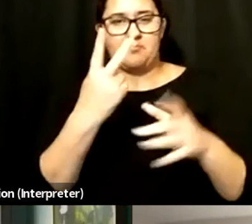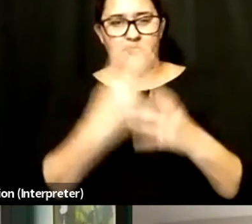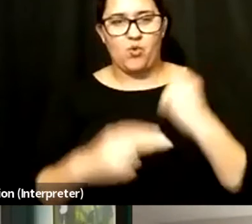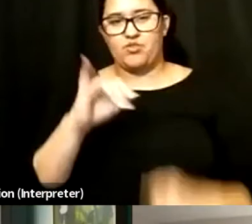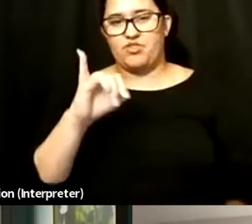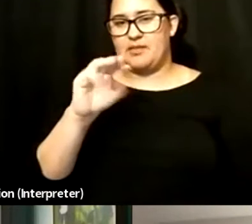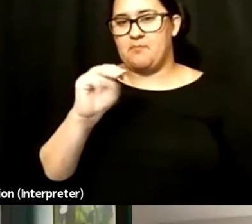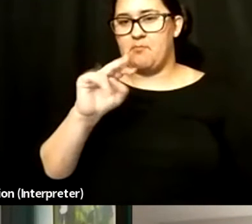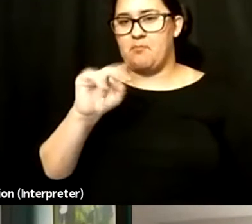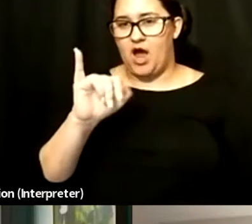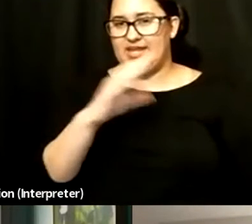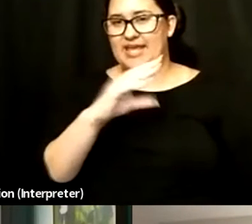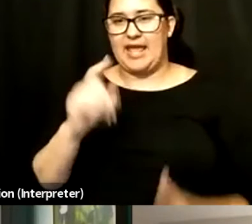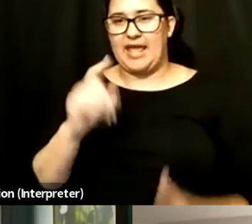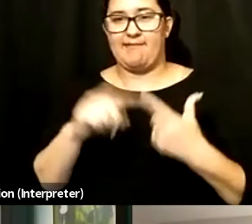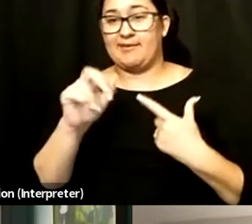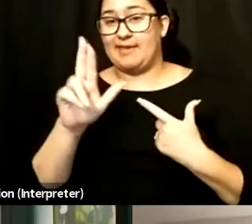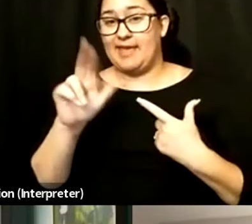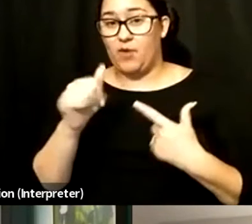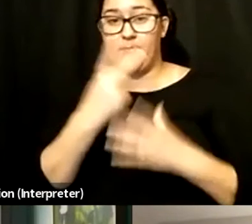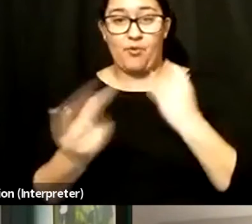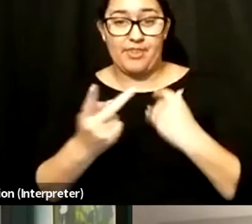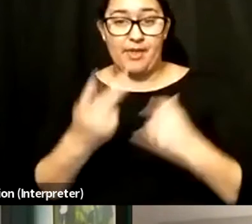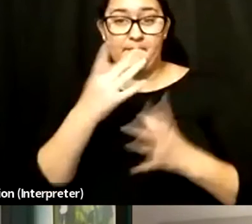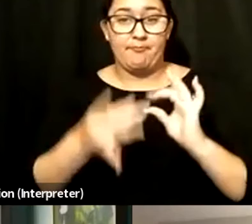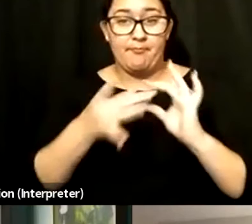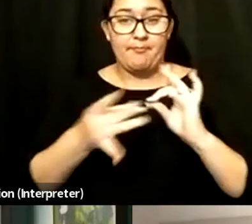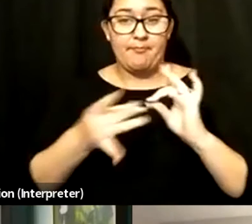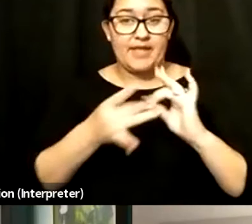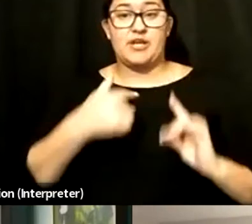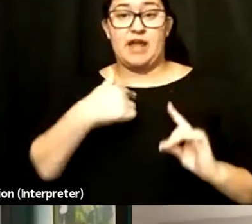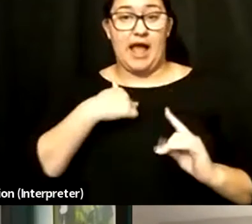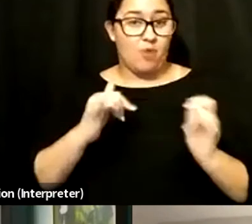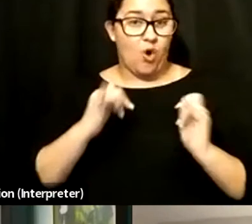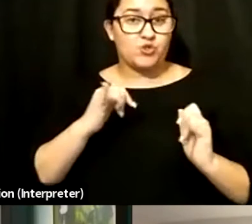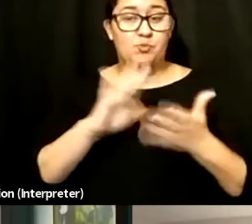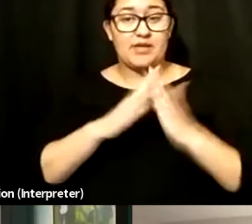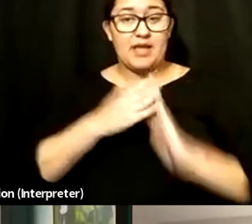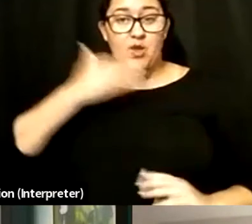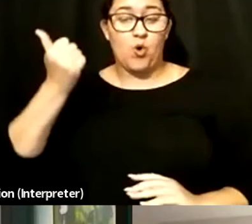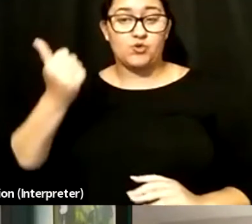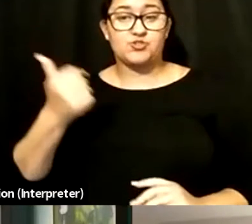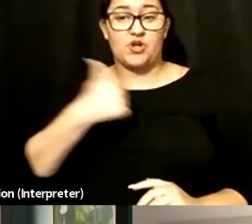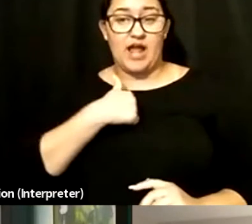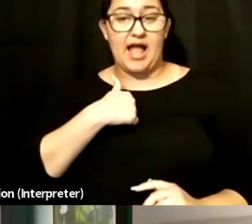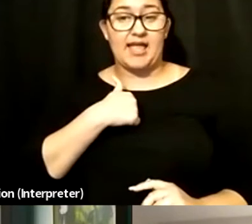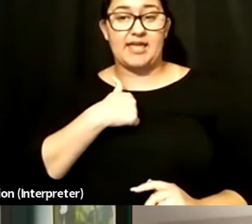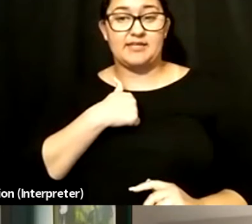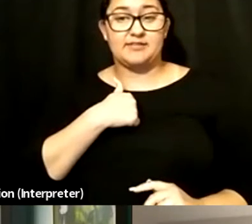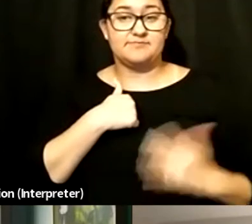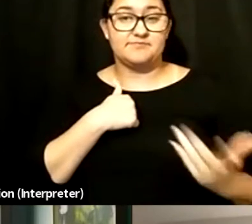older. It means that I have put a lot of stress, particularly from adaptive sports. I've put a lot of